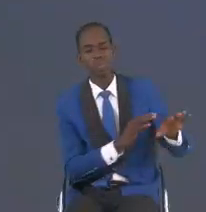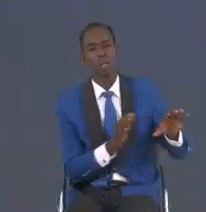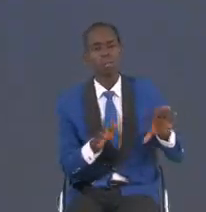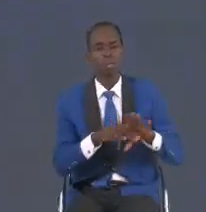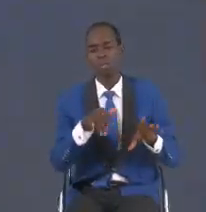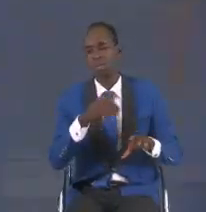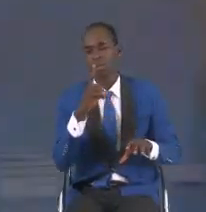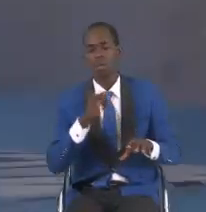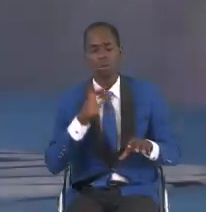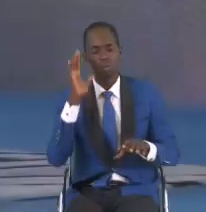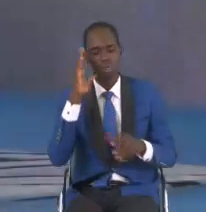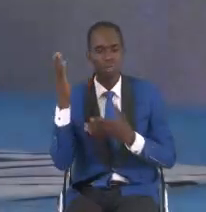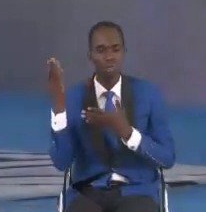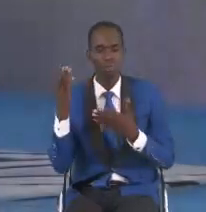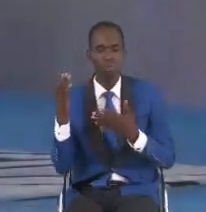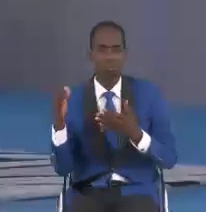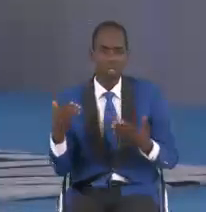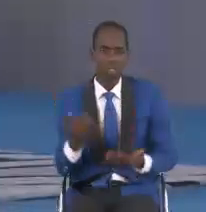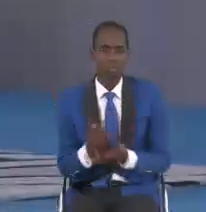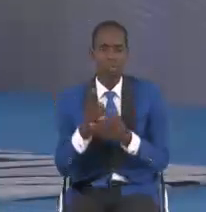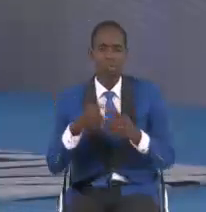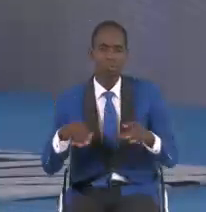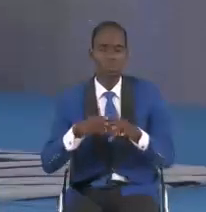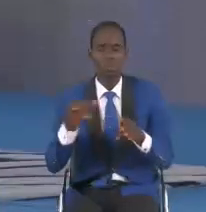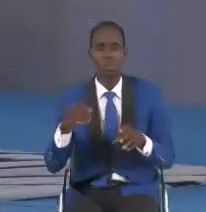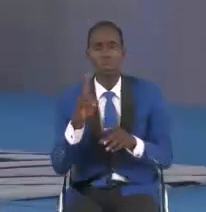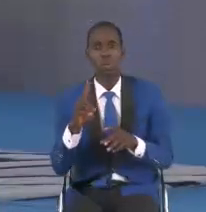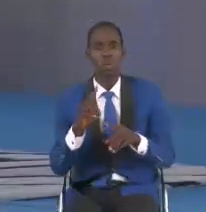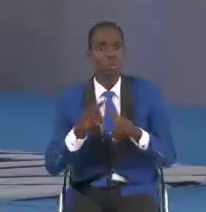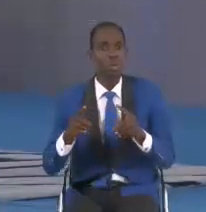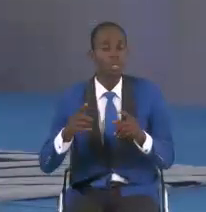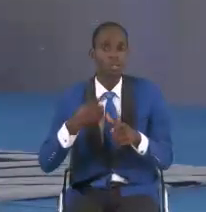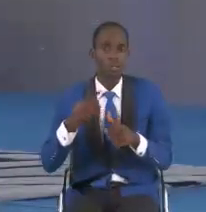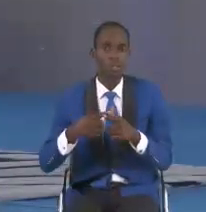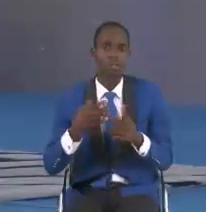And then, but thank God,